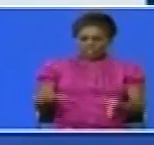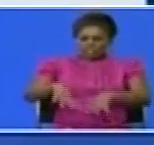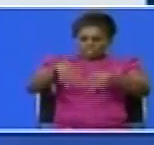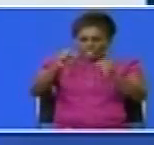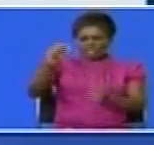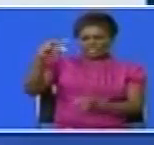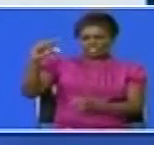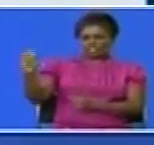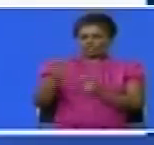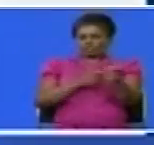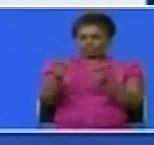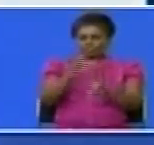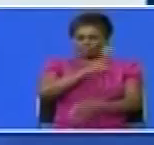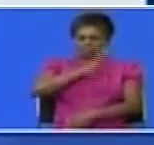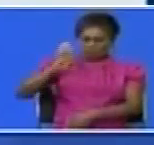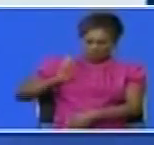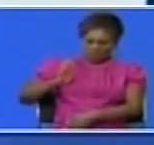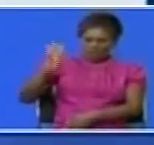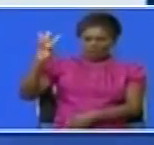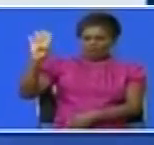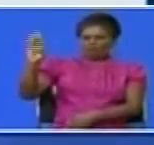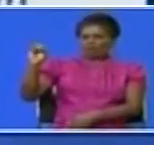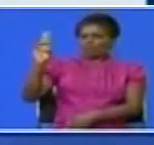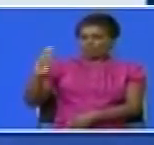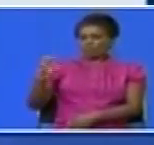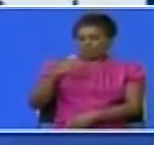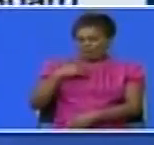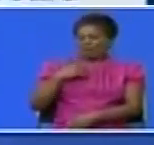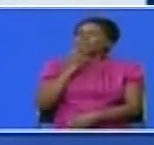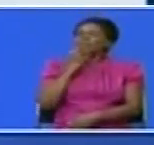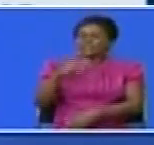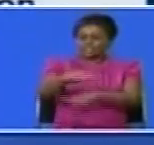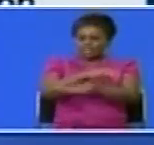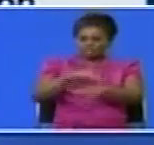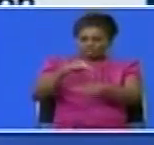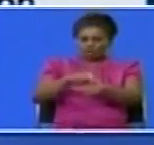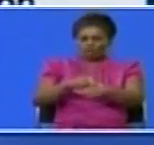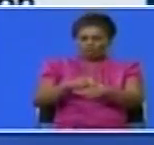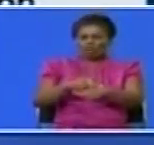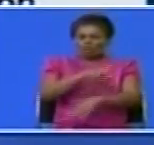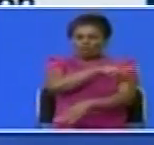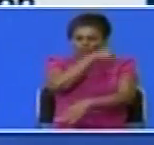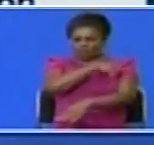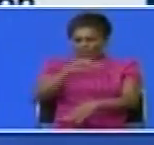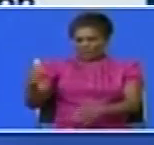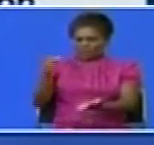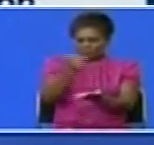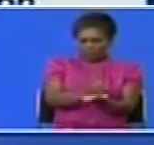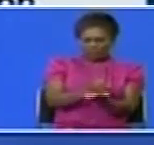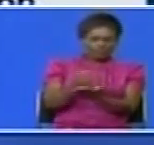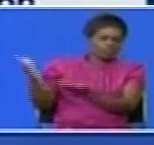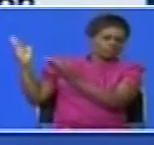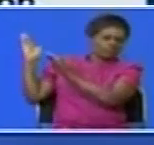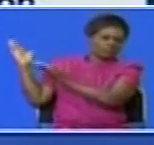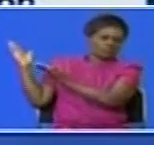the NGO Coordination Board. Mark Bor will now chair the board of Kenyatta National Hospital. Other appointments include Jimmy Kariuki to the